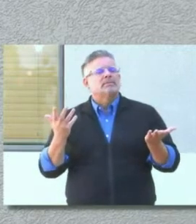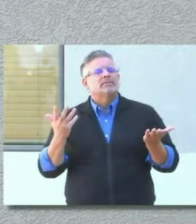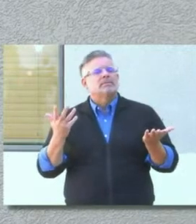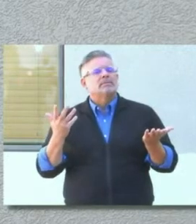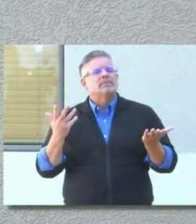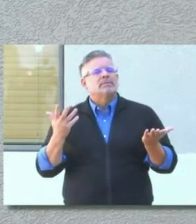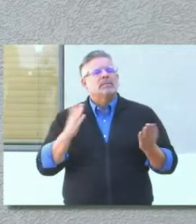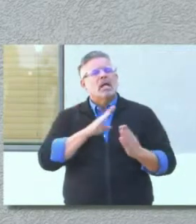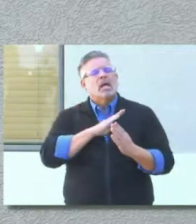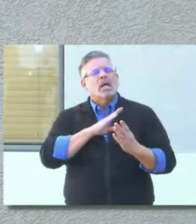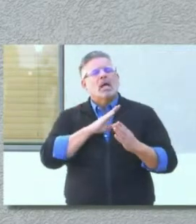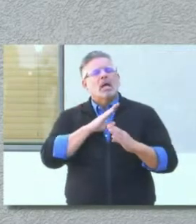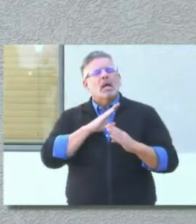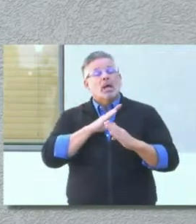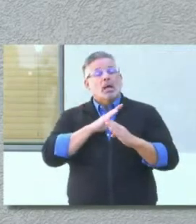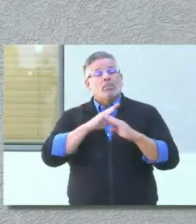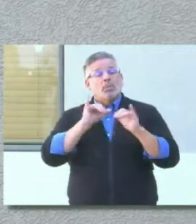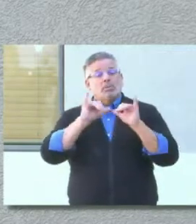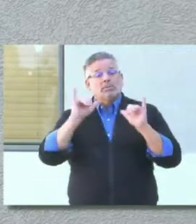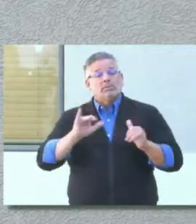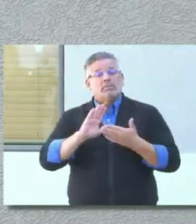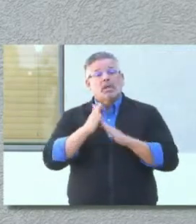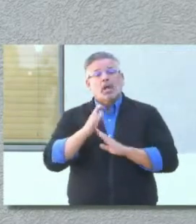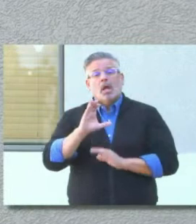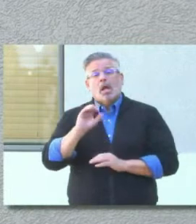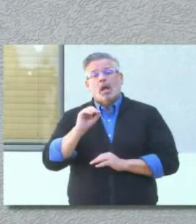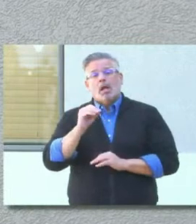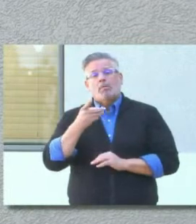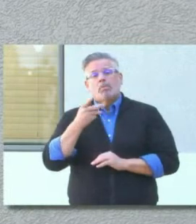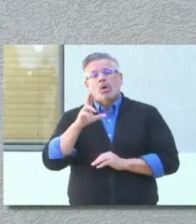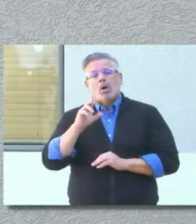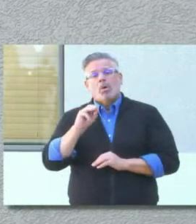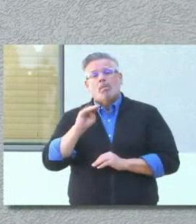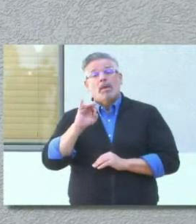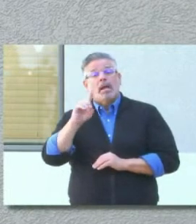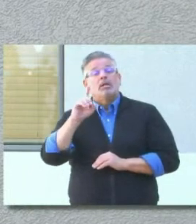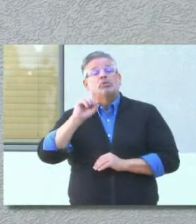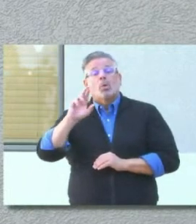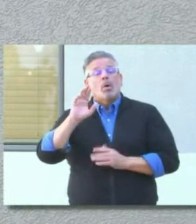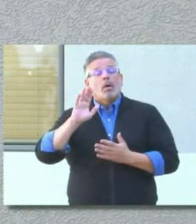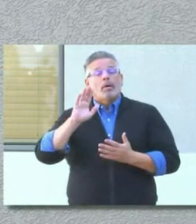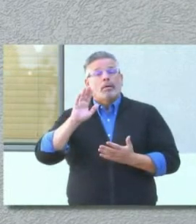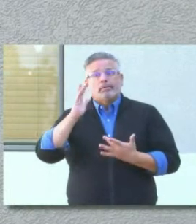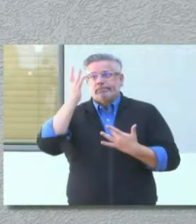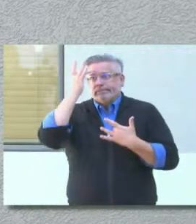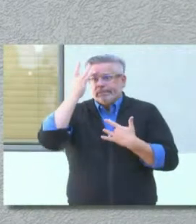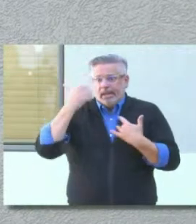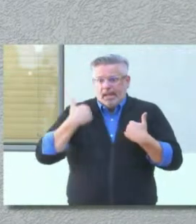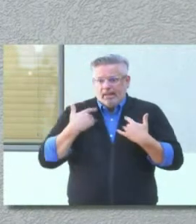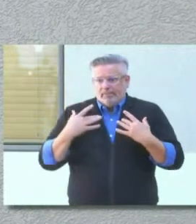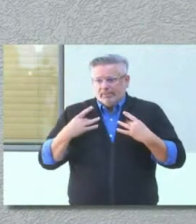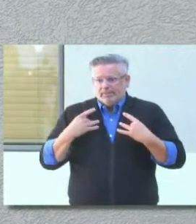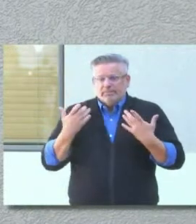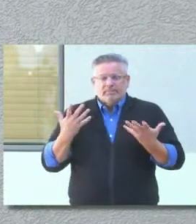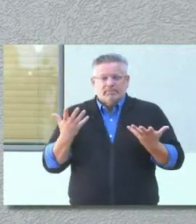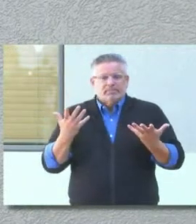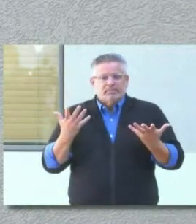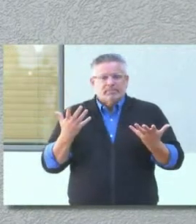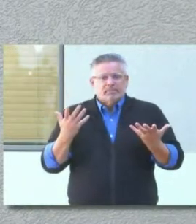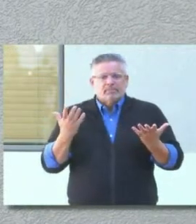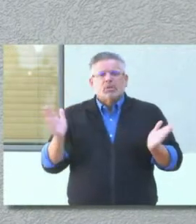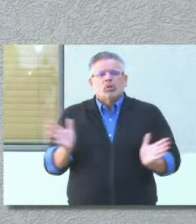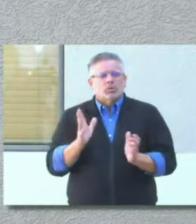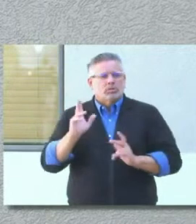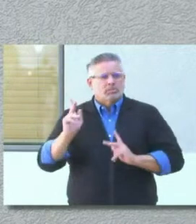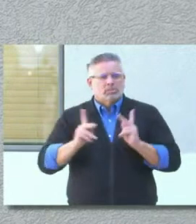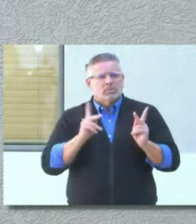immune system that's compromised or a medical condition. And I don't think anyone wants to see that happen. So I